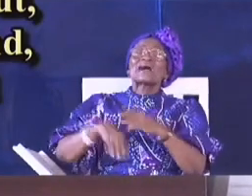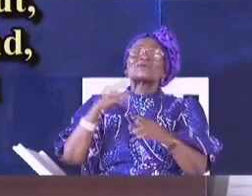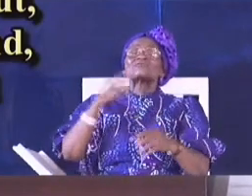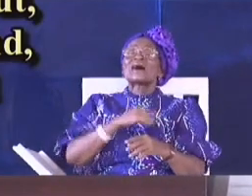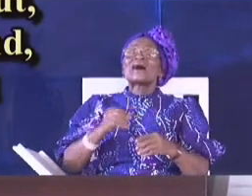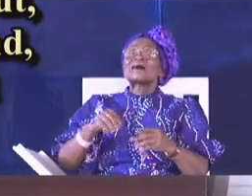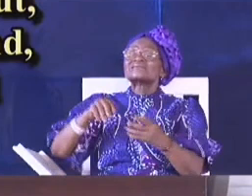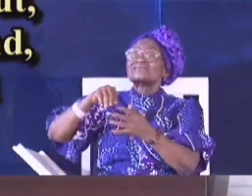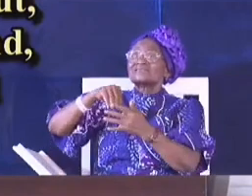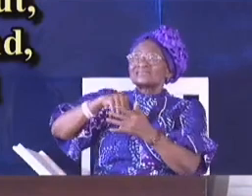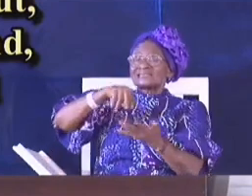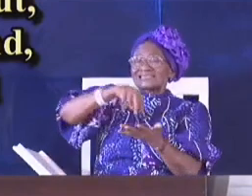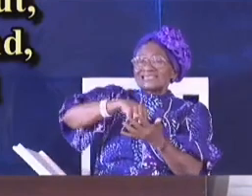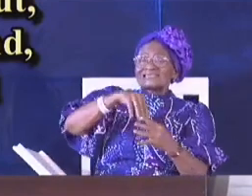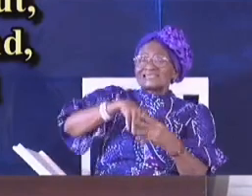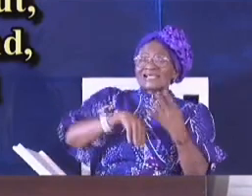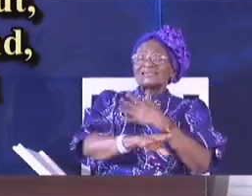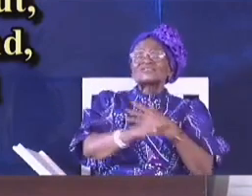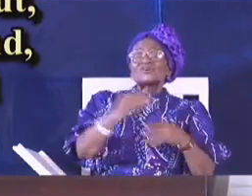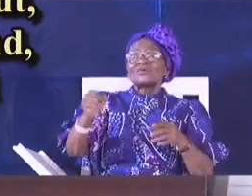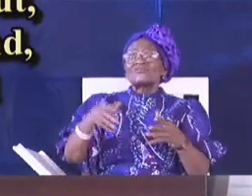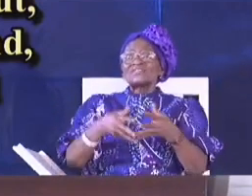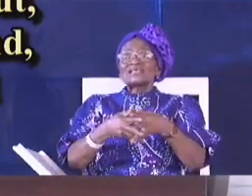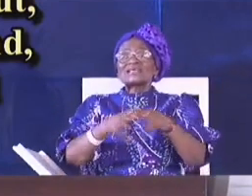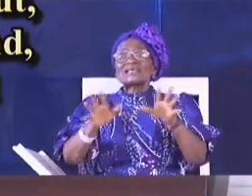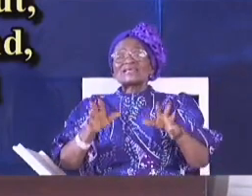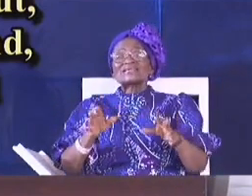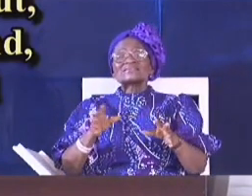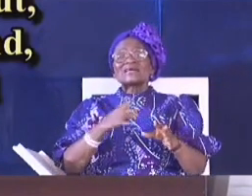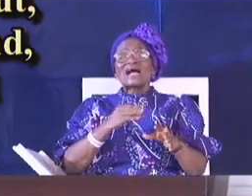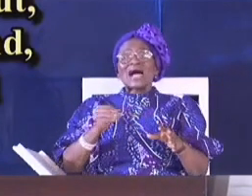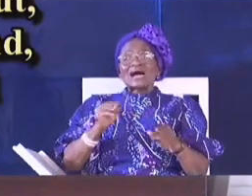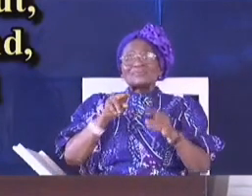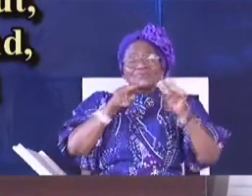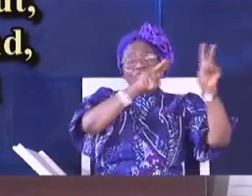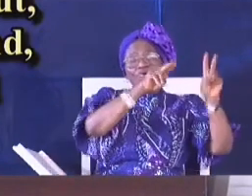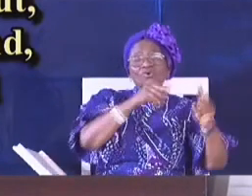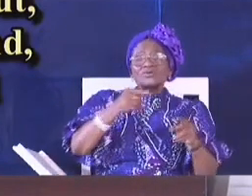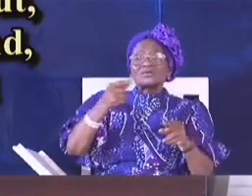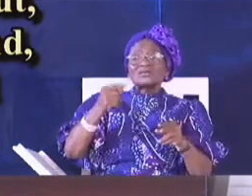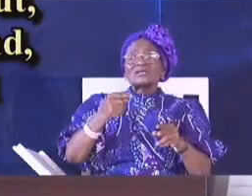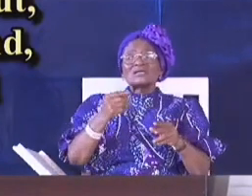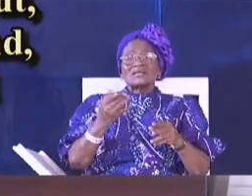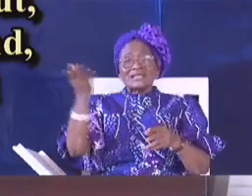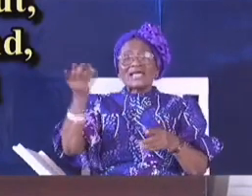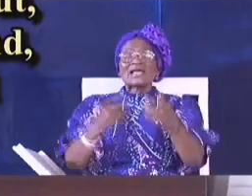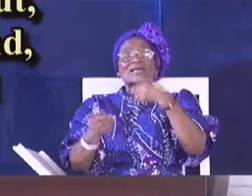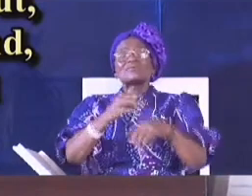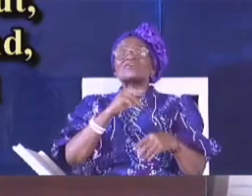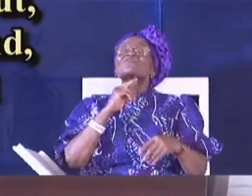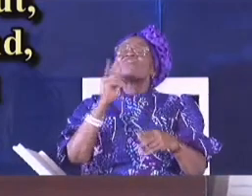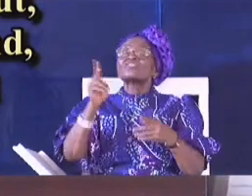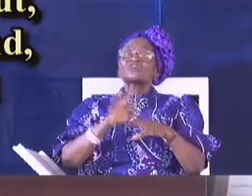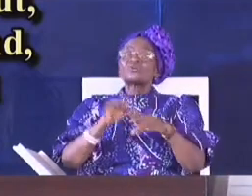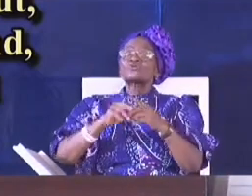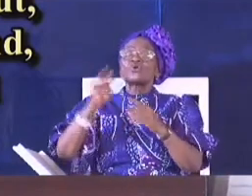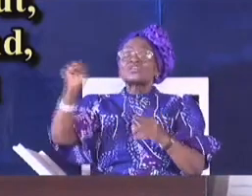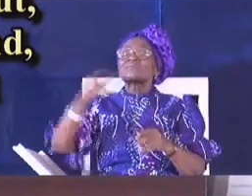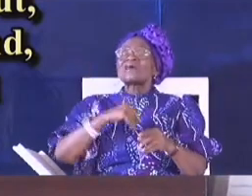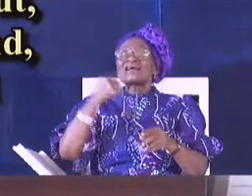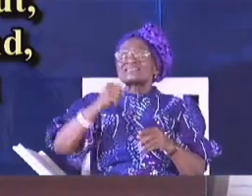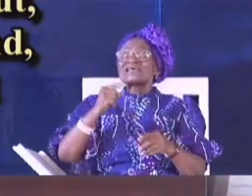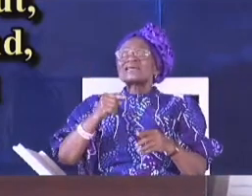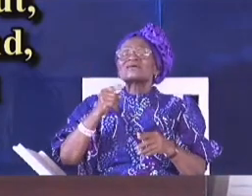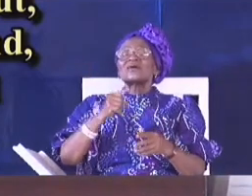in the entering of the cave. And behold, there came a voice unto him and said, What doest